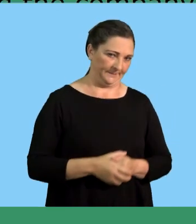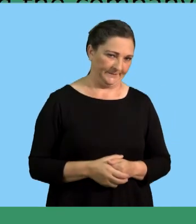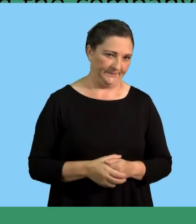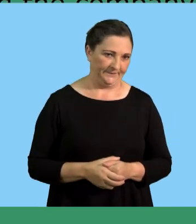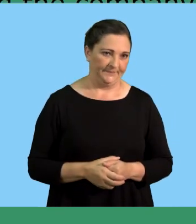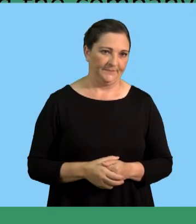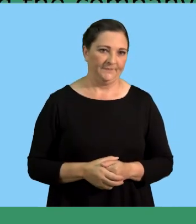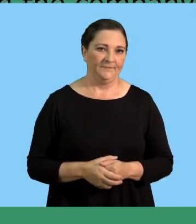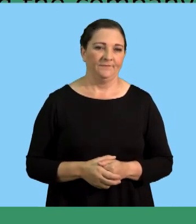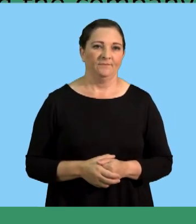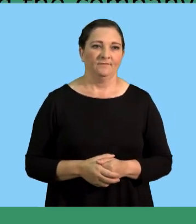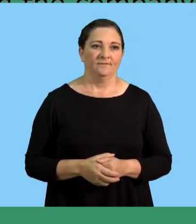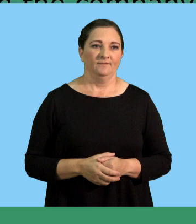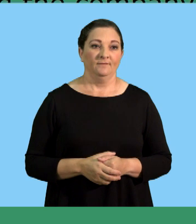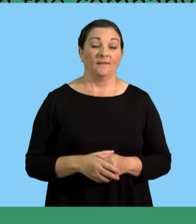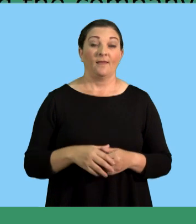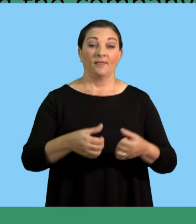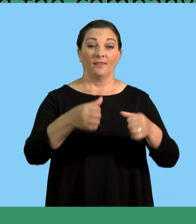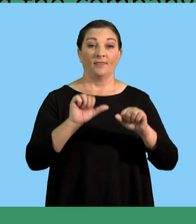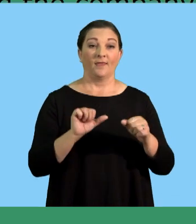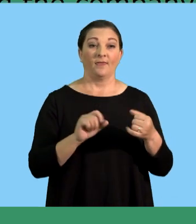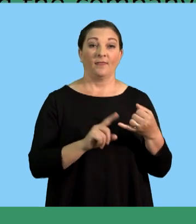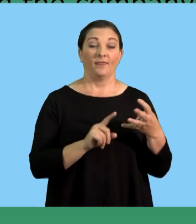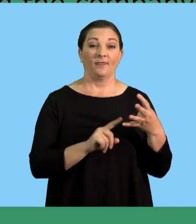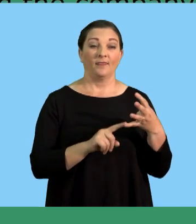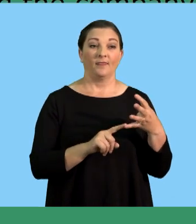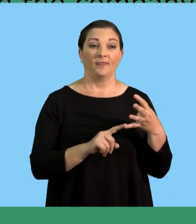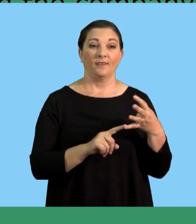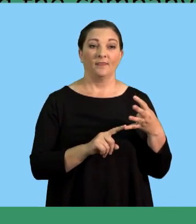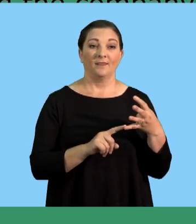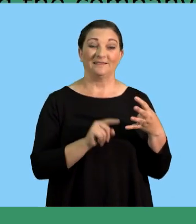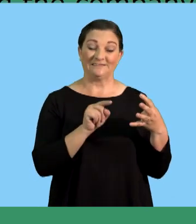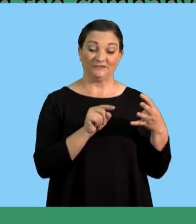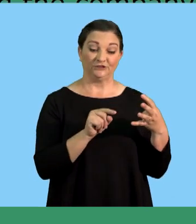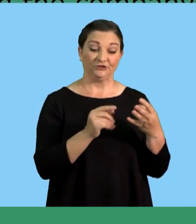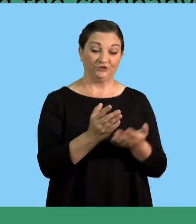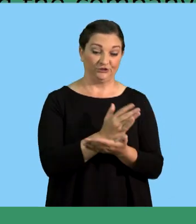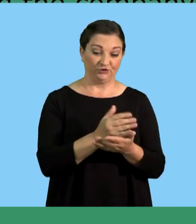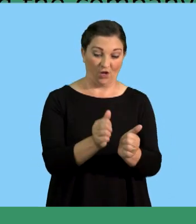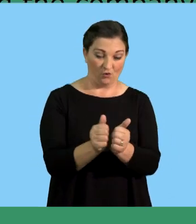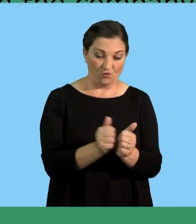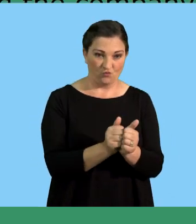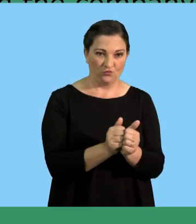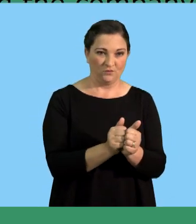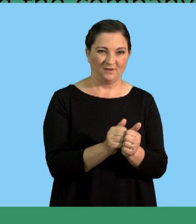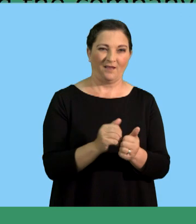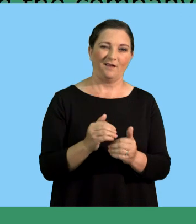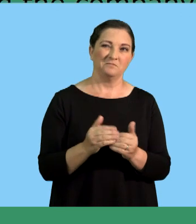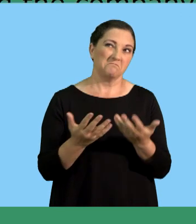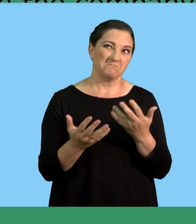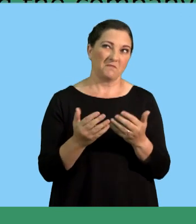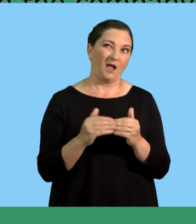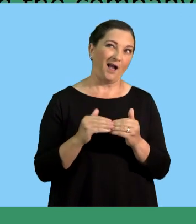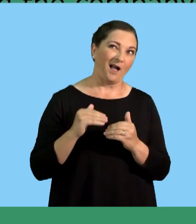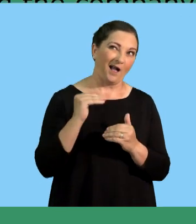Your founders' shares. Then with your last statement, these shareholders may receive